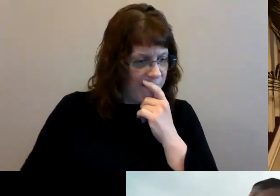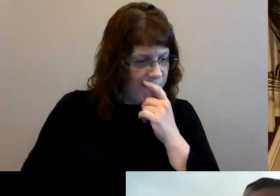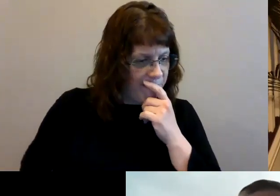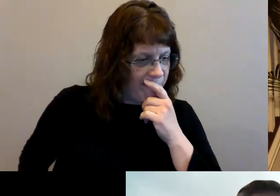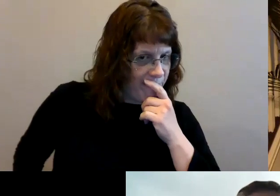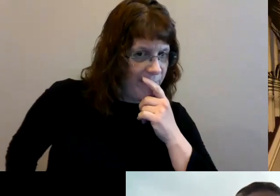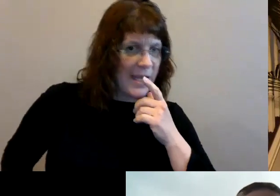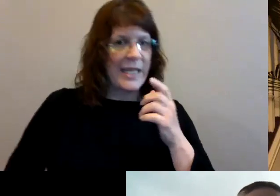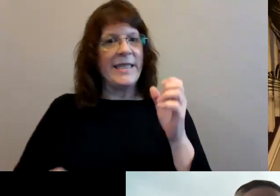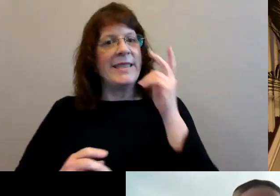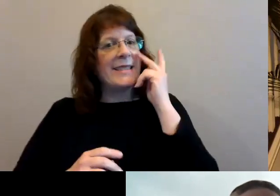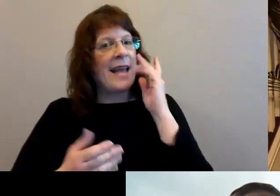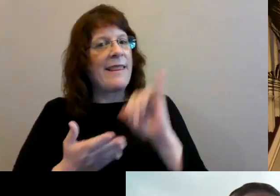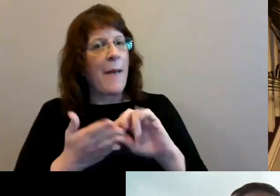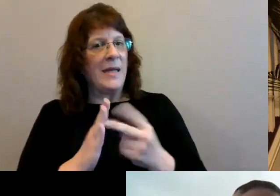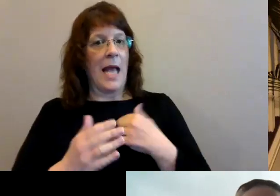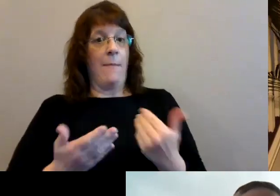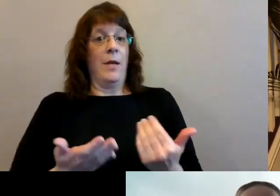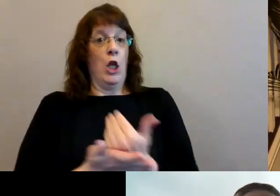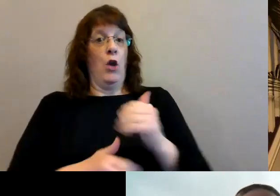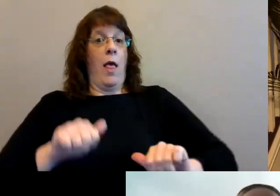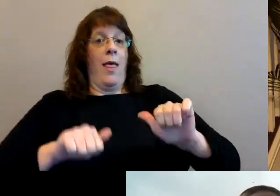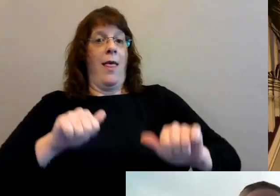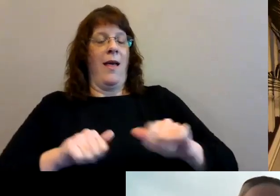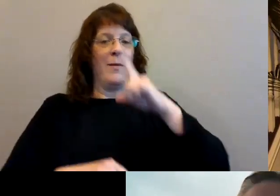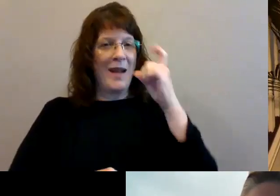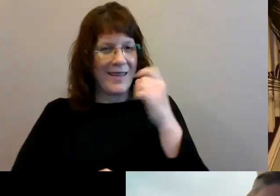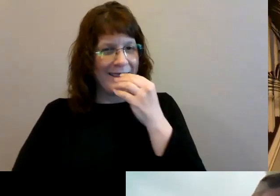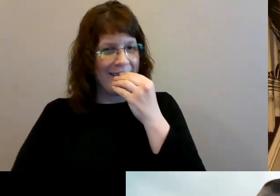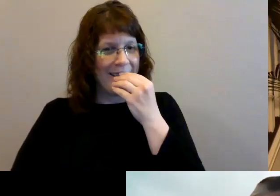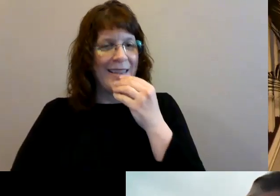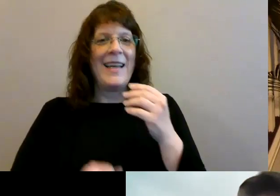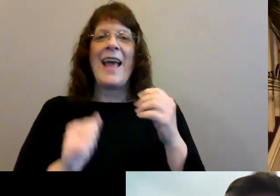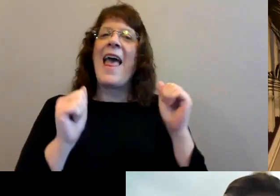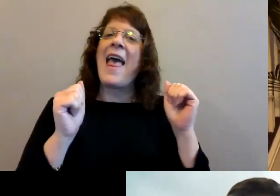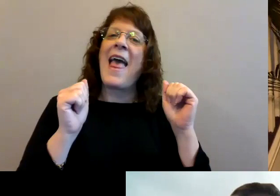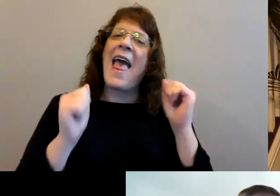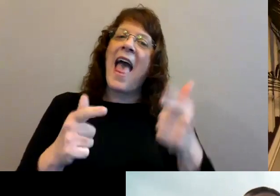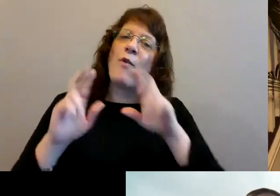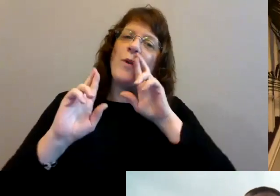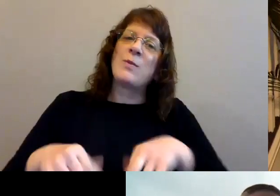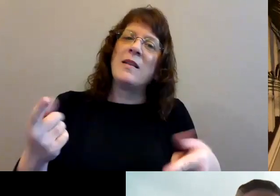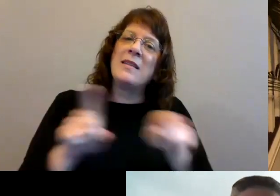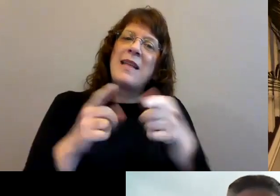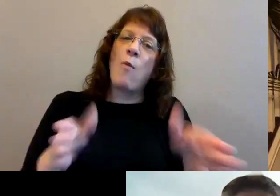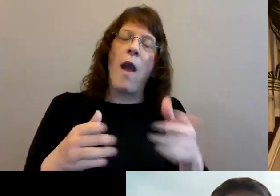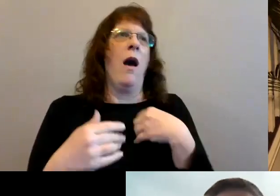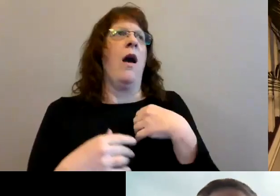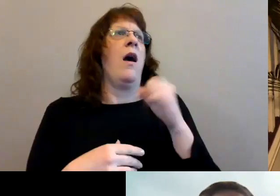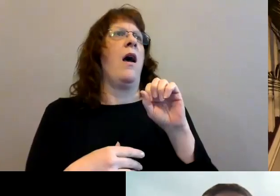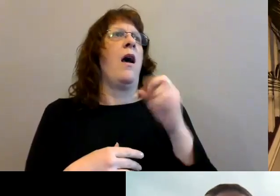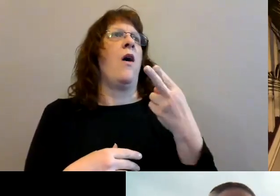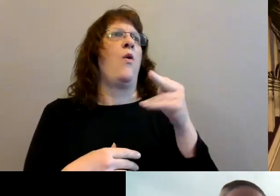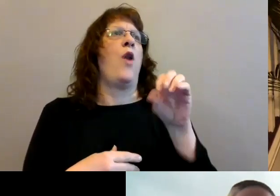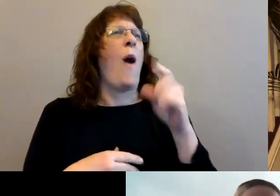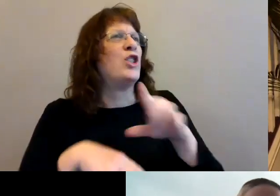See, that tells you that like I'm a newbie at this, because like if you No, everybody responds to these questions the same way, like, oh no. So I should like warn you